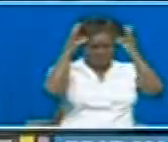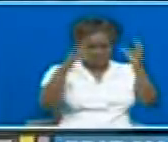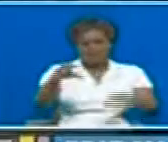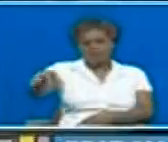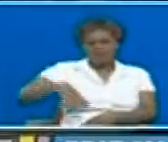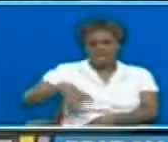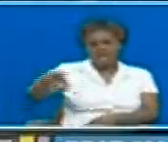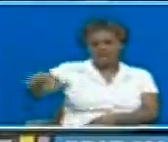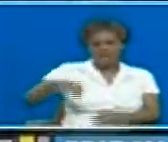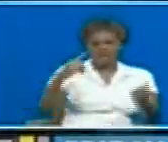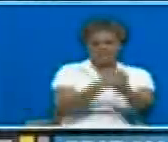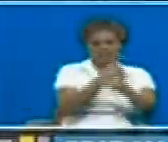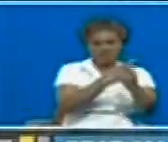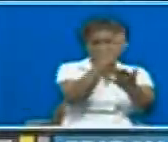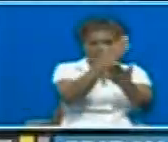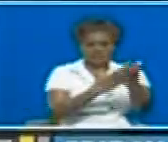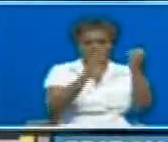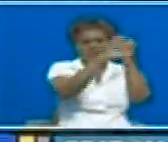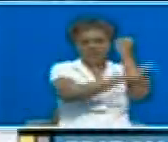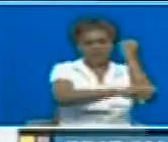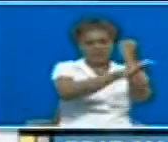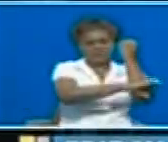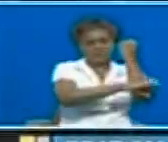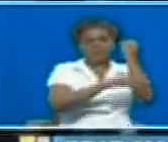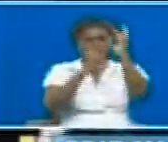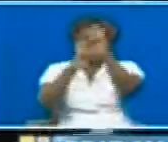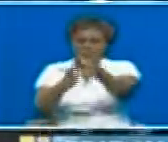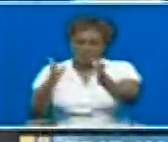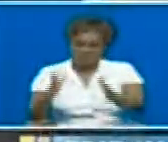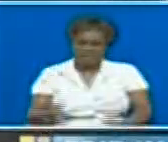commuter fare prices for different parts of the country. Najma Ismail, KTN.